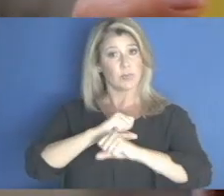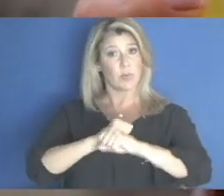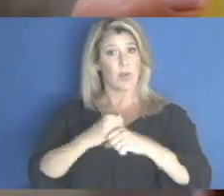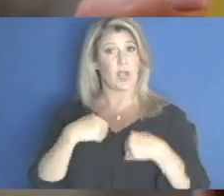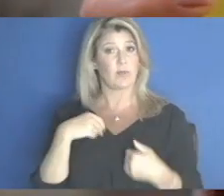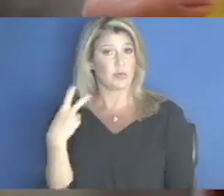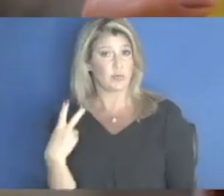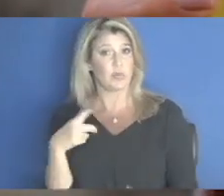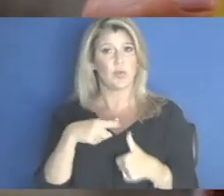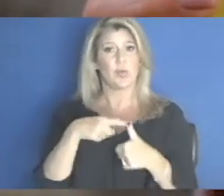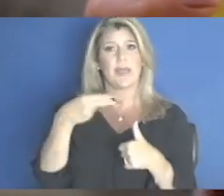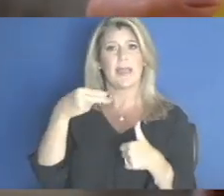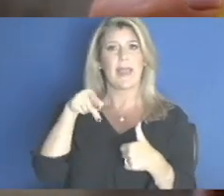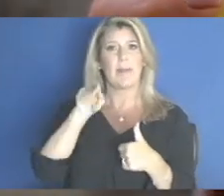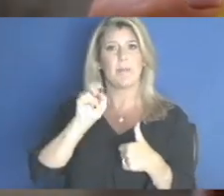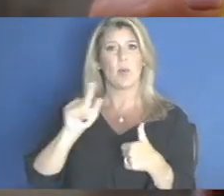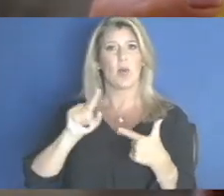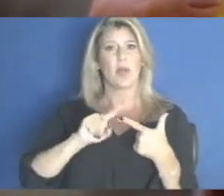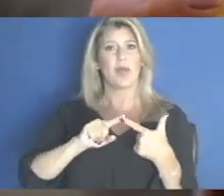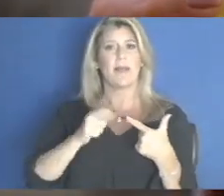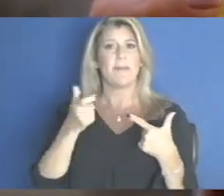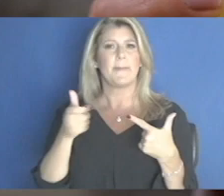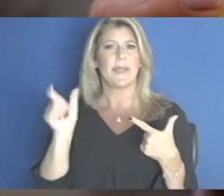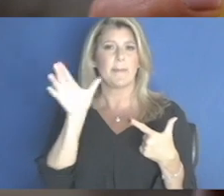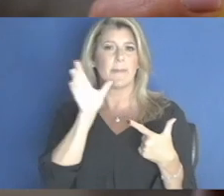oil and Big Mama's Bottom.